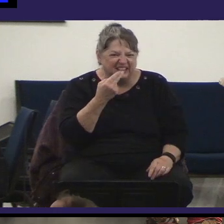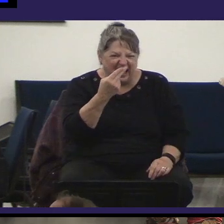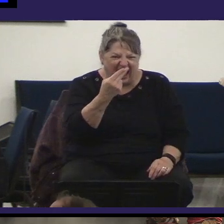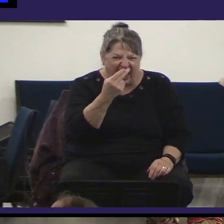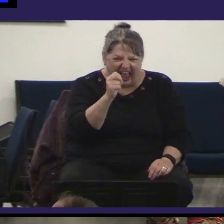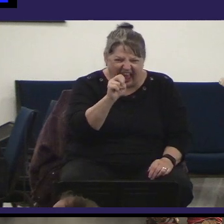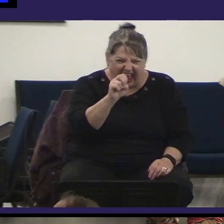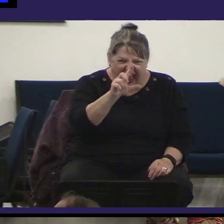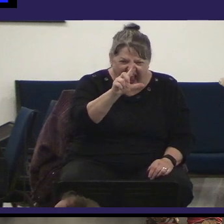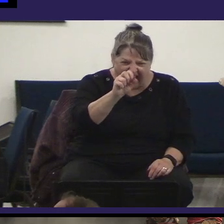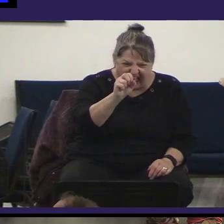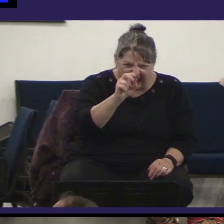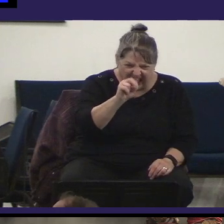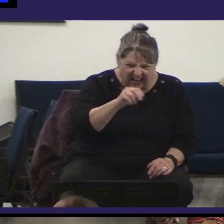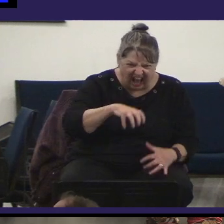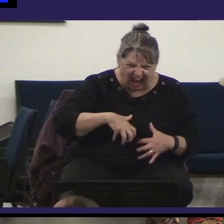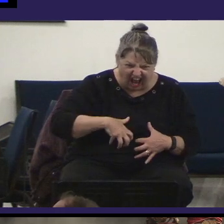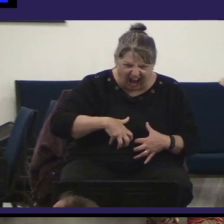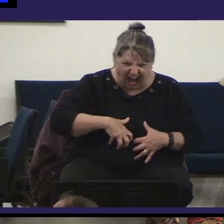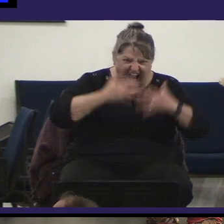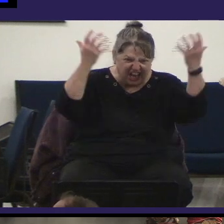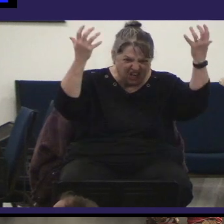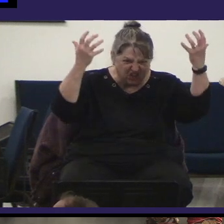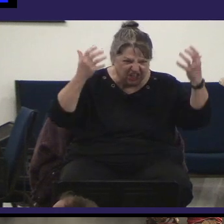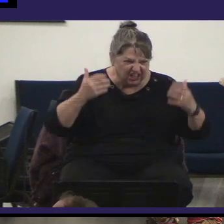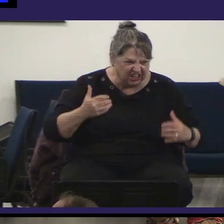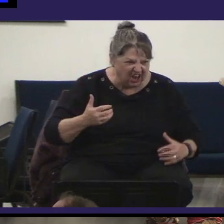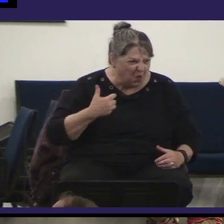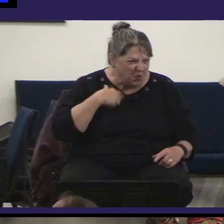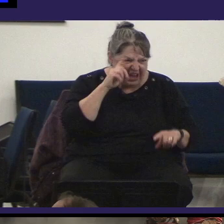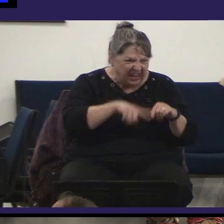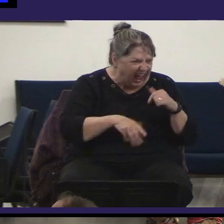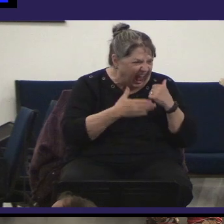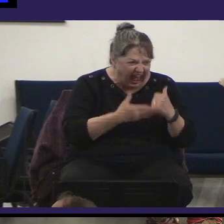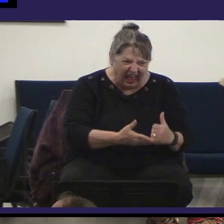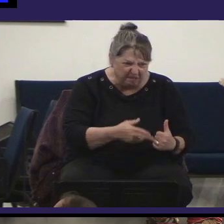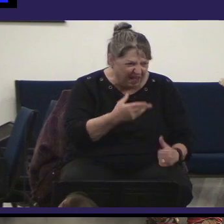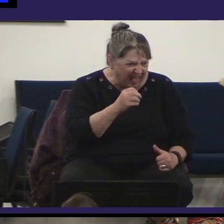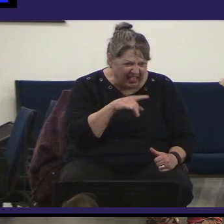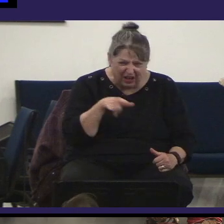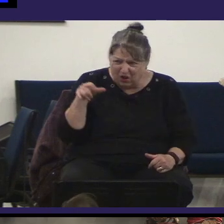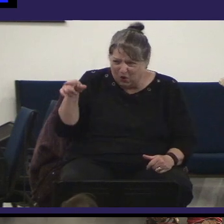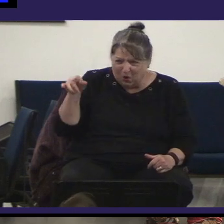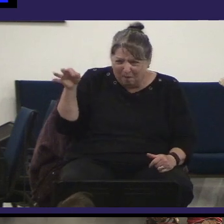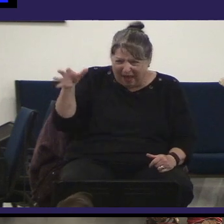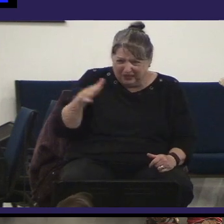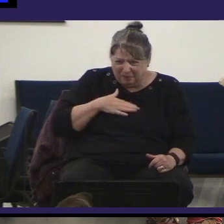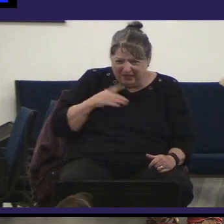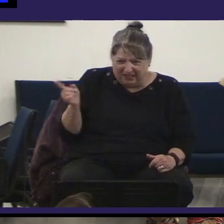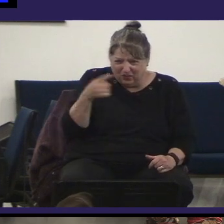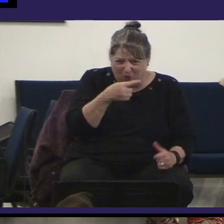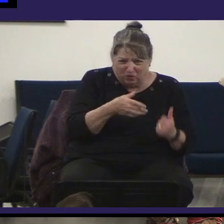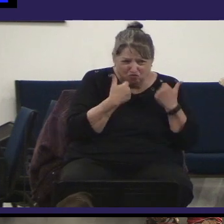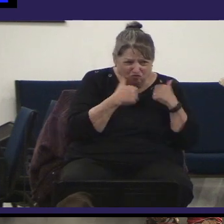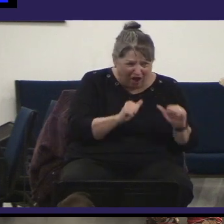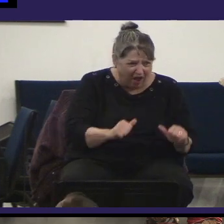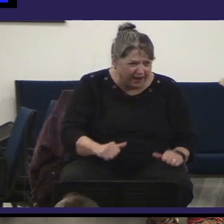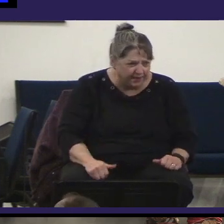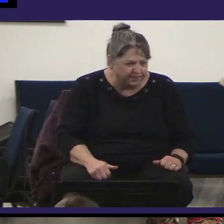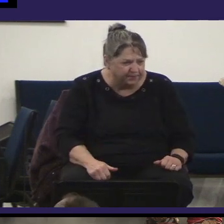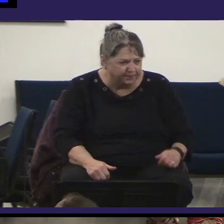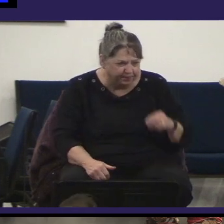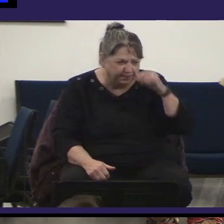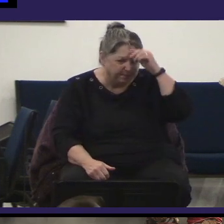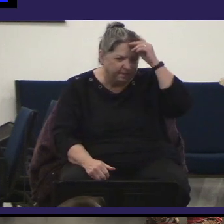furious. And they said, we can't handle her. I need you to try to. So I said, okay. I went in the room. Nobody was there. There are